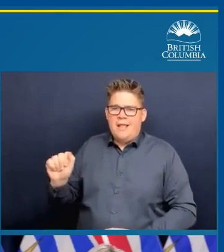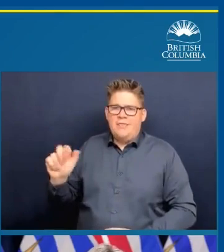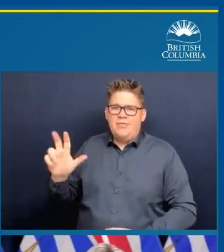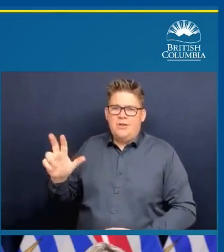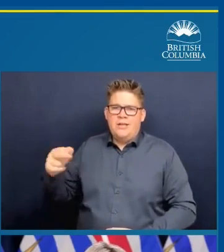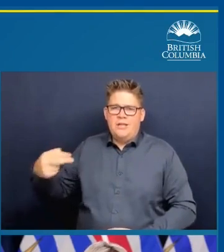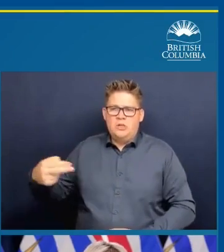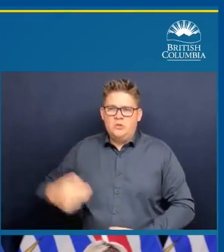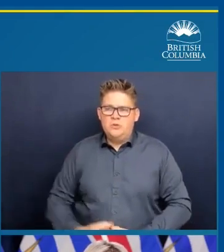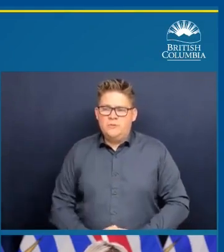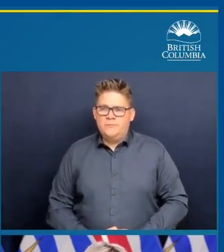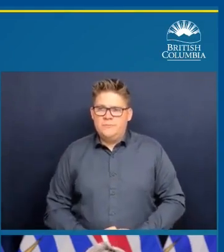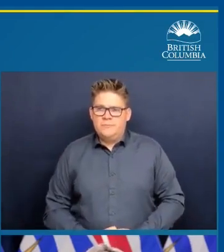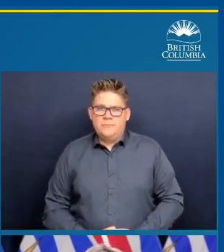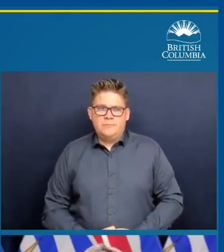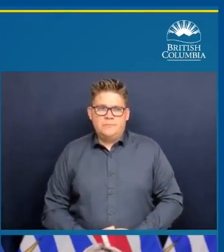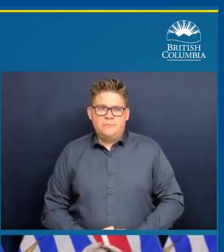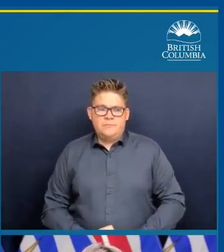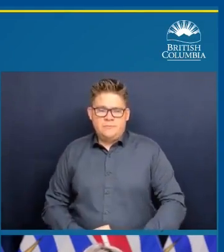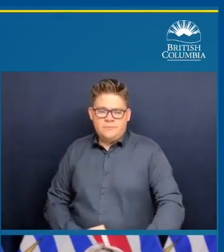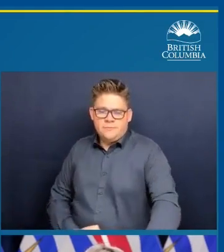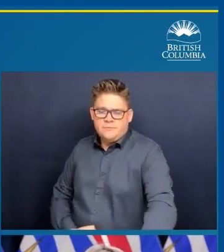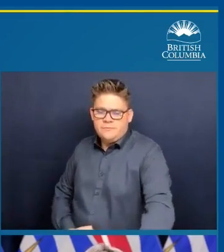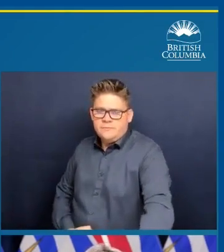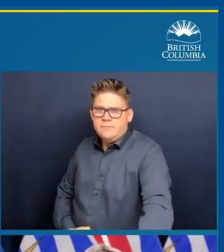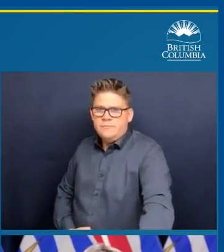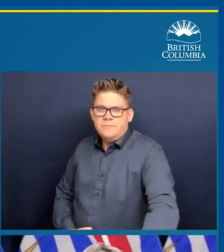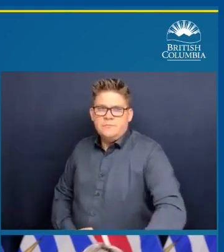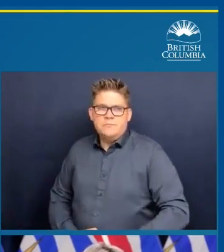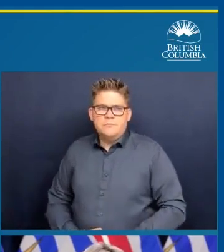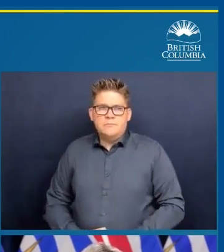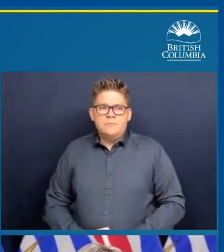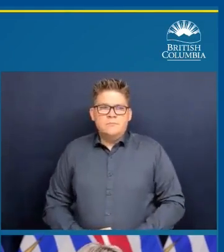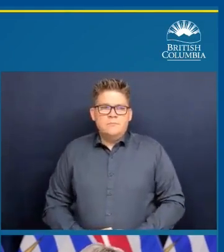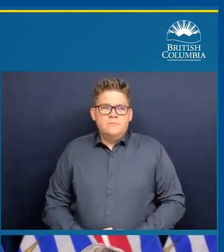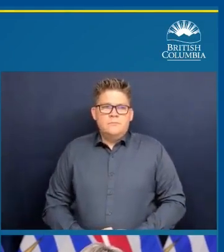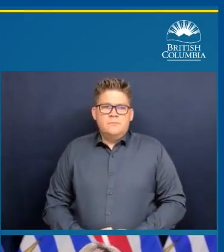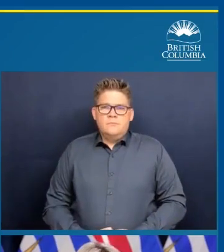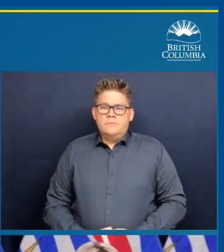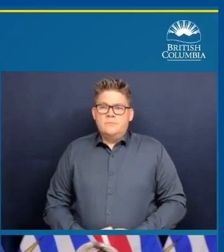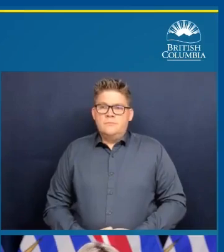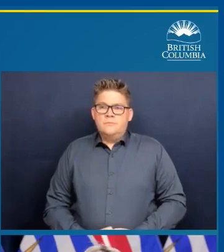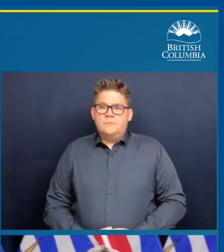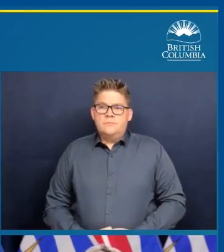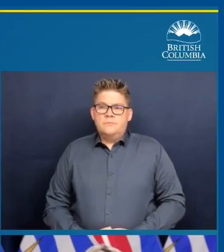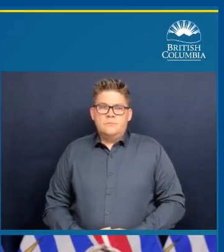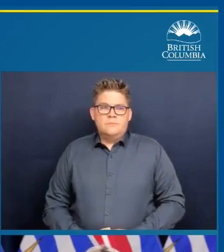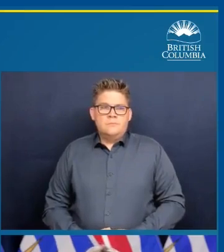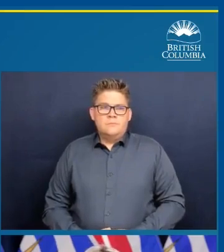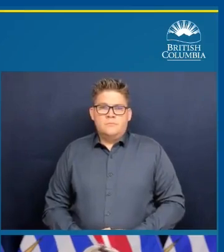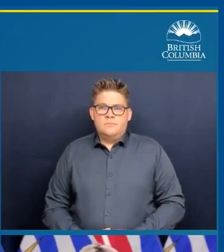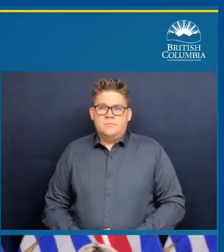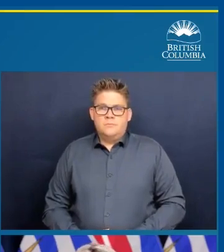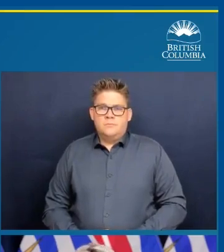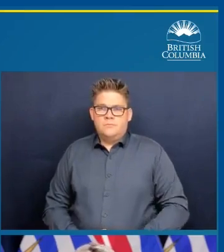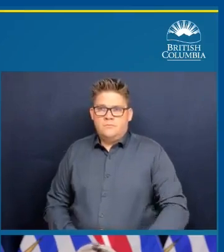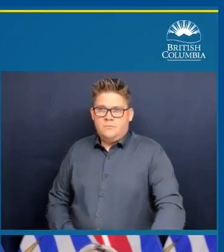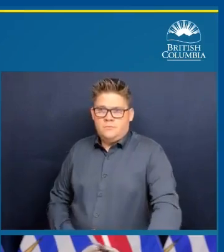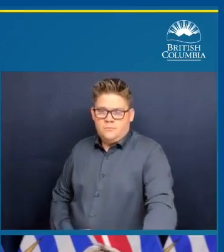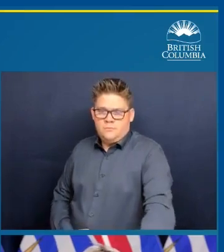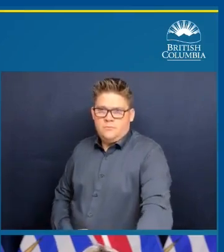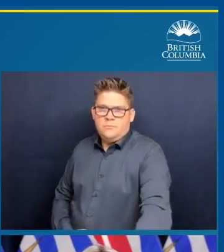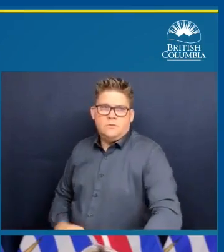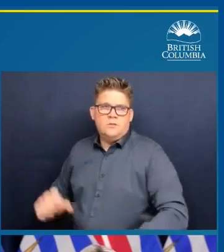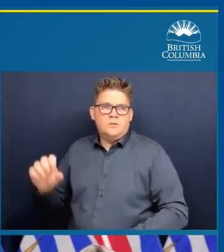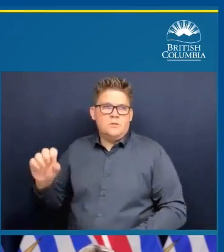I'll just talk about through these quickly. So if we look at SARS-CoV-2 and at the Children's Hospital, we can see very small numbers and